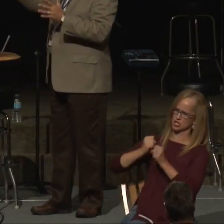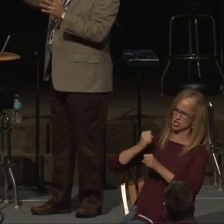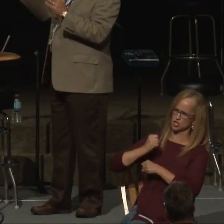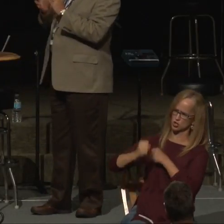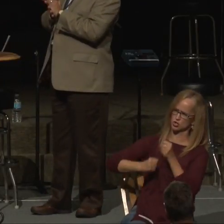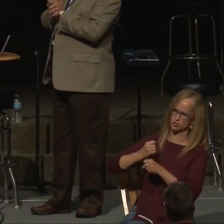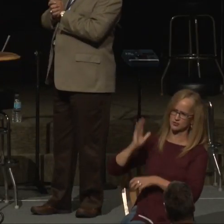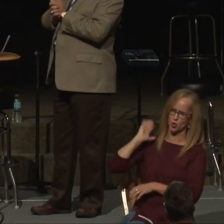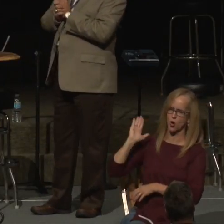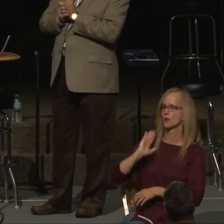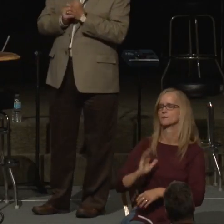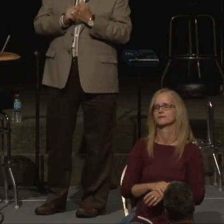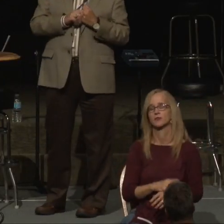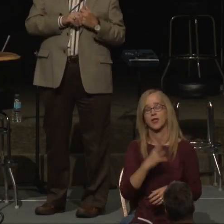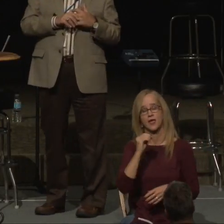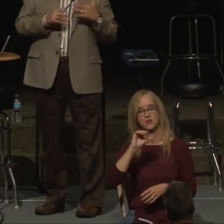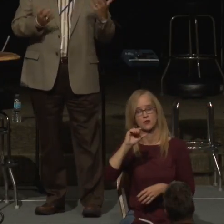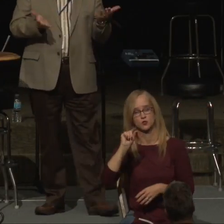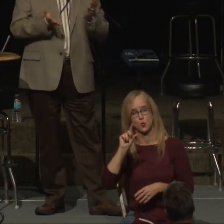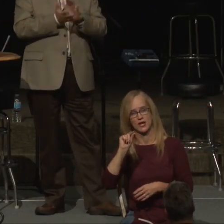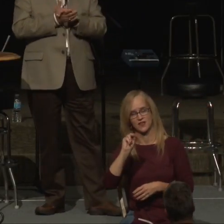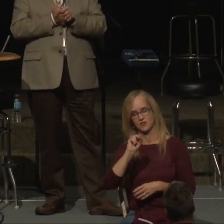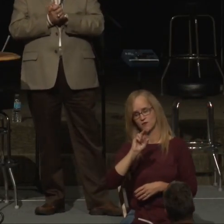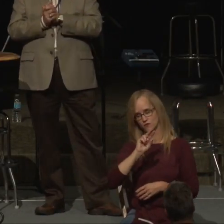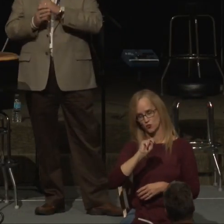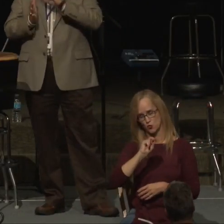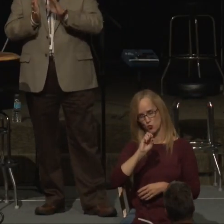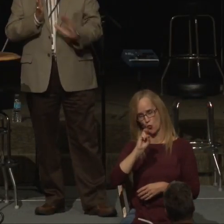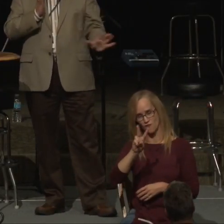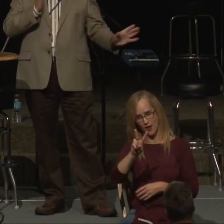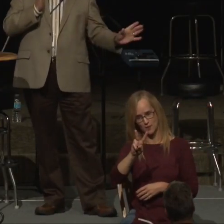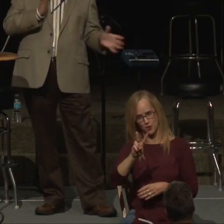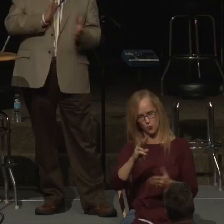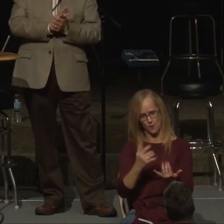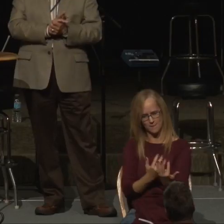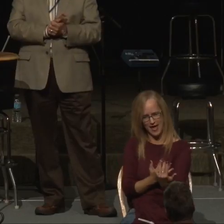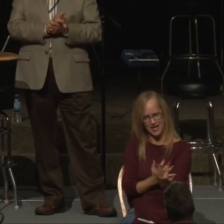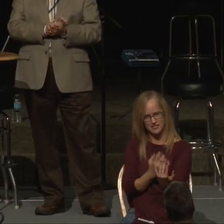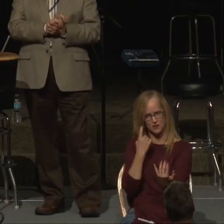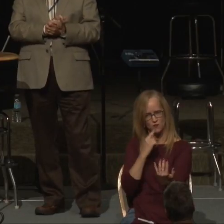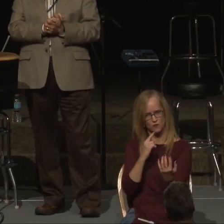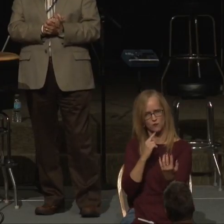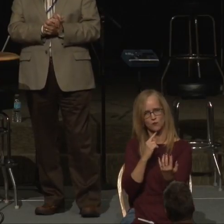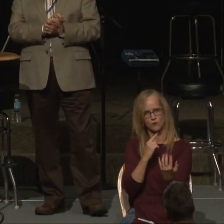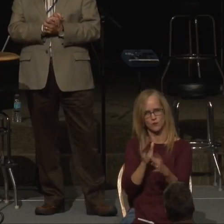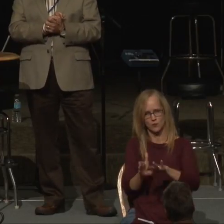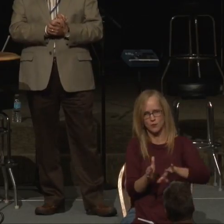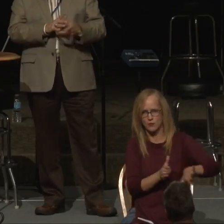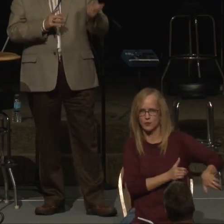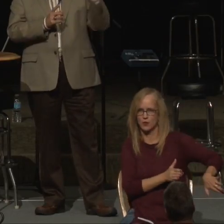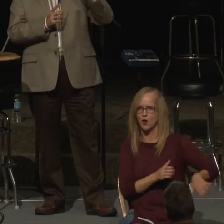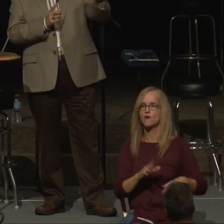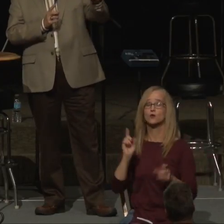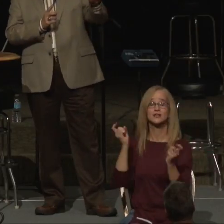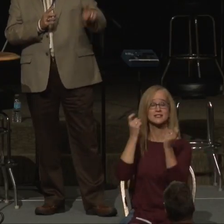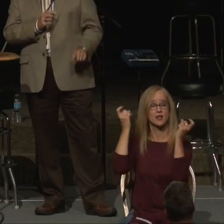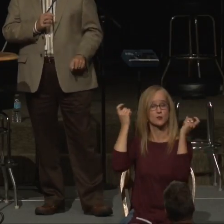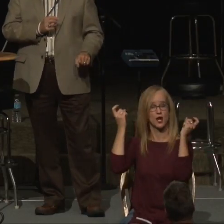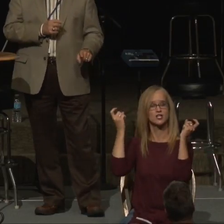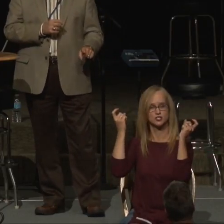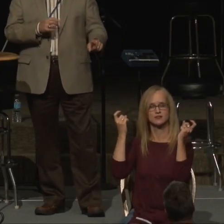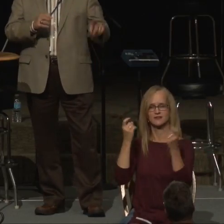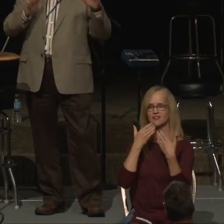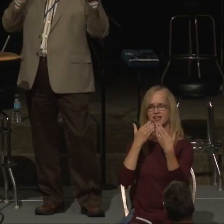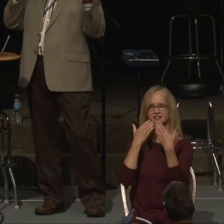ago. On the 20th of November, we'll be pausing with the series for our Thanksgiving celebration. That's going to be a